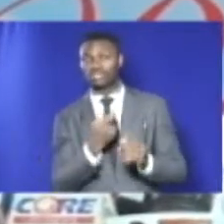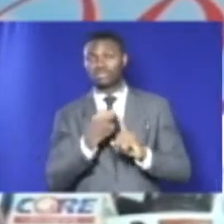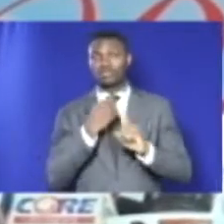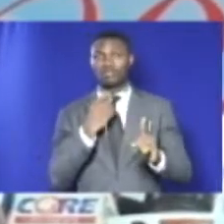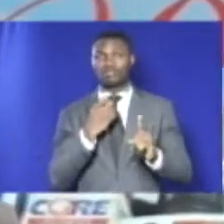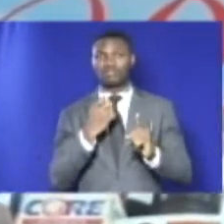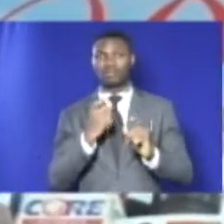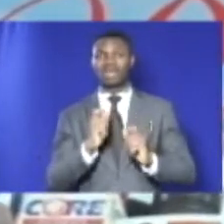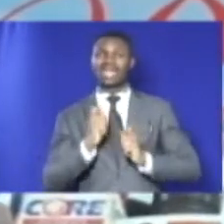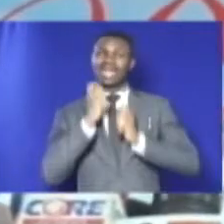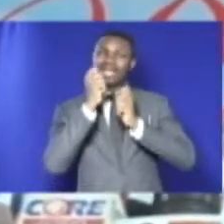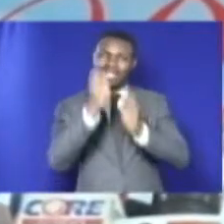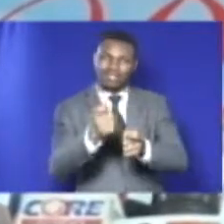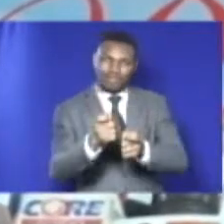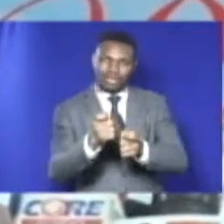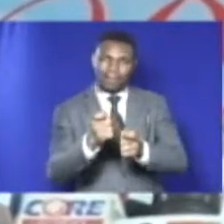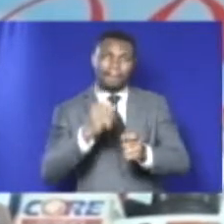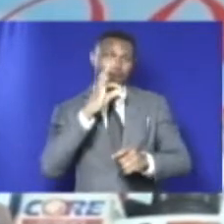democracy to Nigerians.